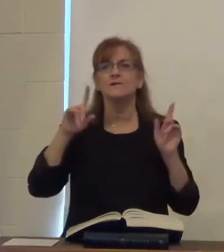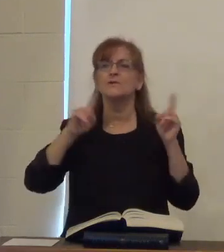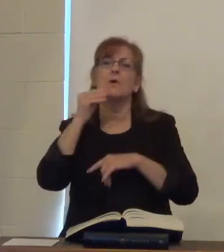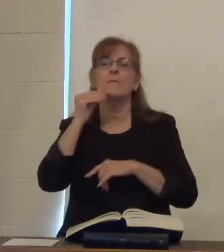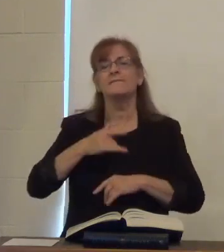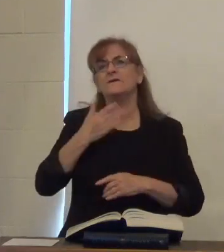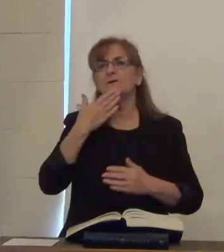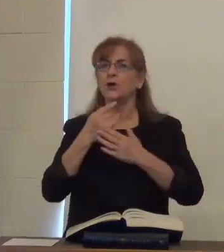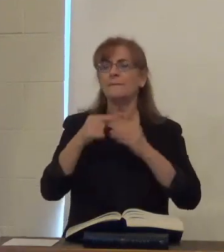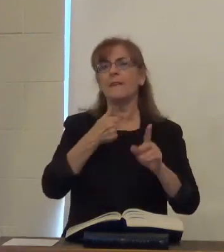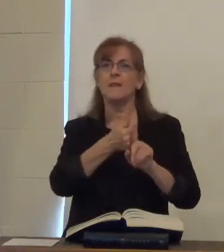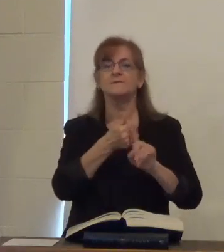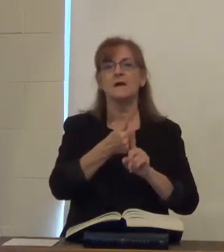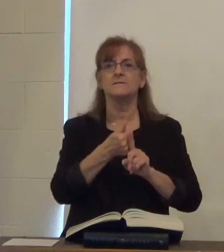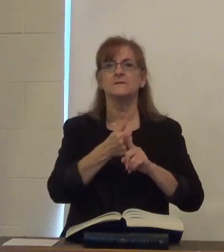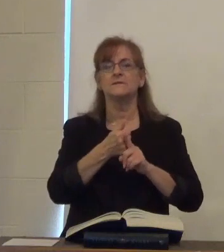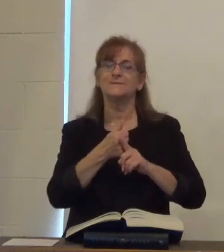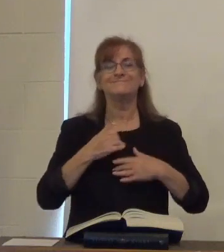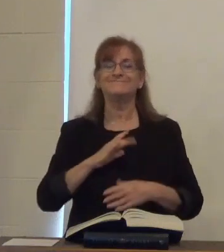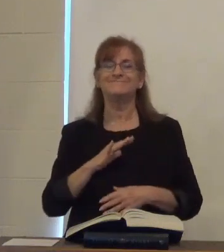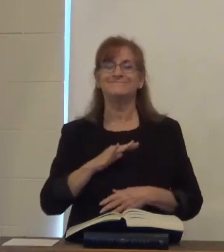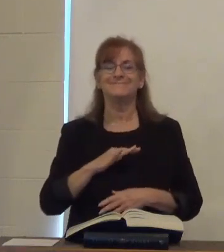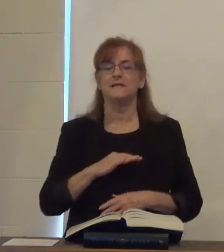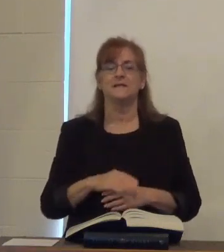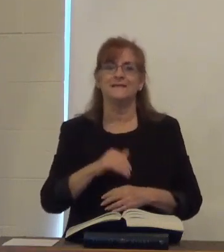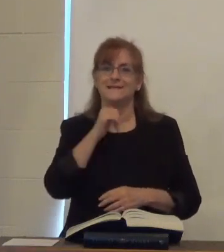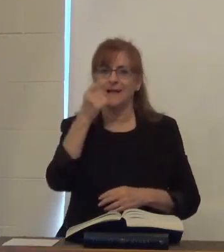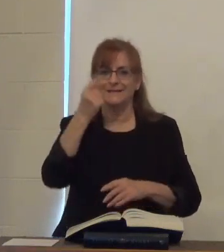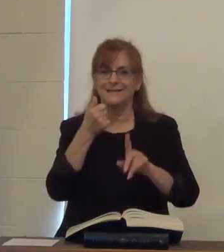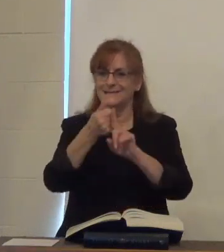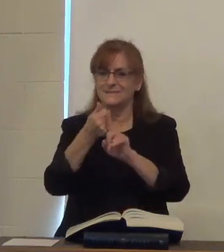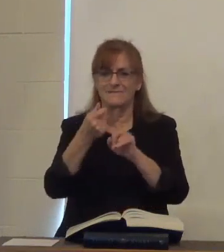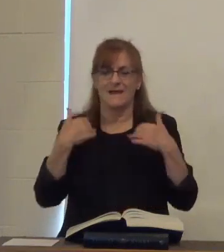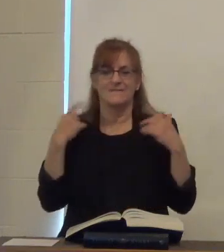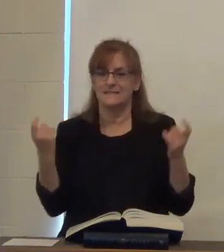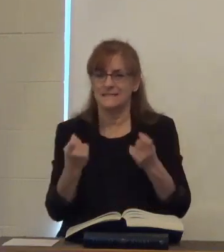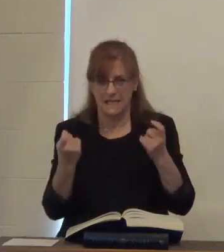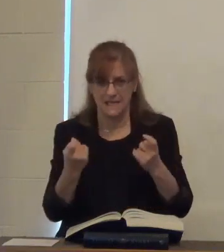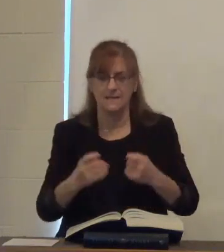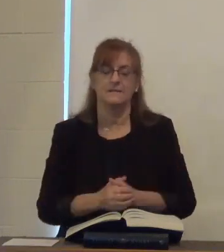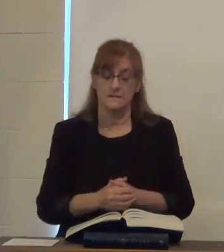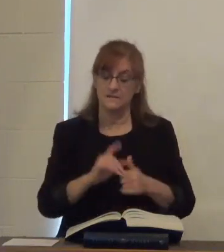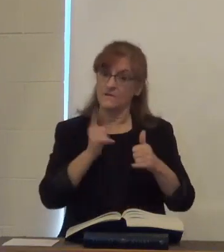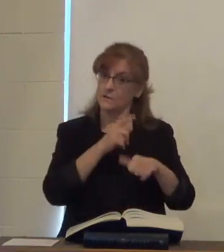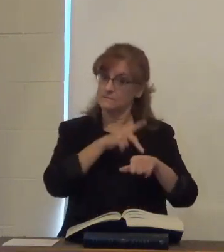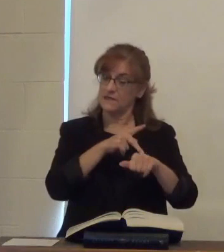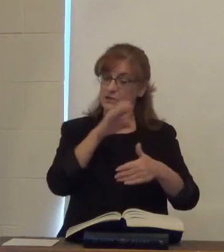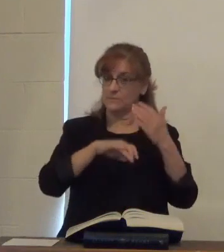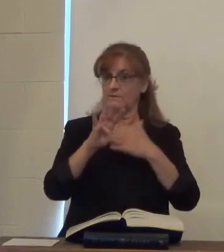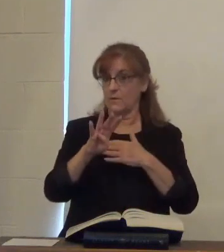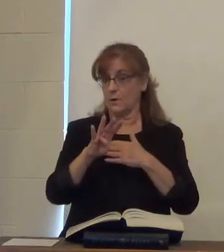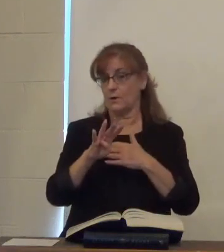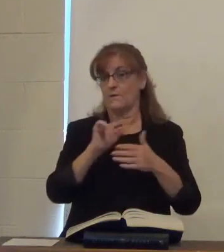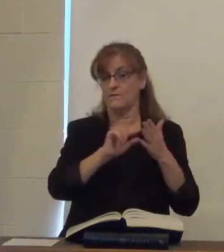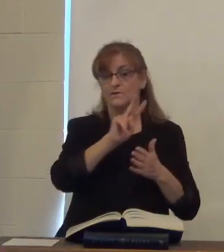about themselves than realizing that there was sin in their lives. 1 Peter chapter 4, verses 2 through